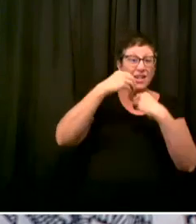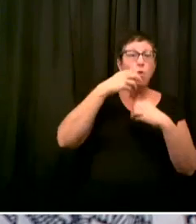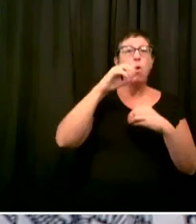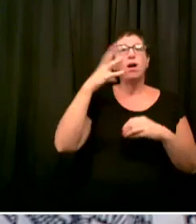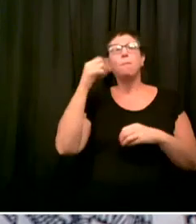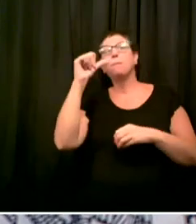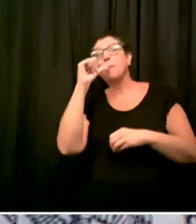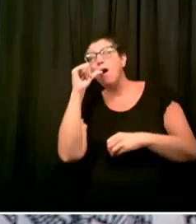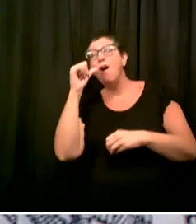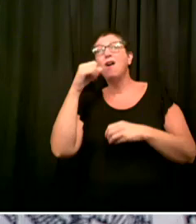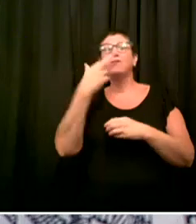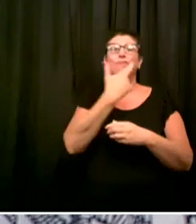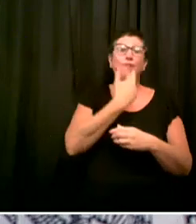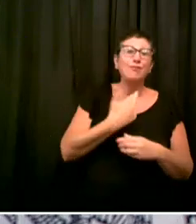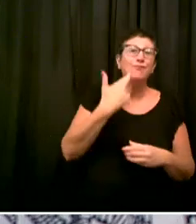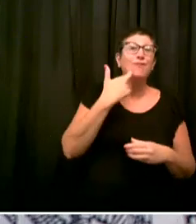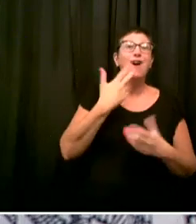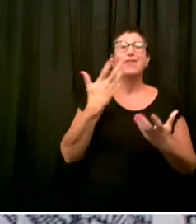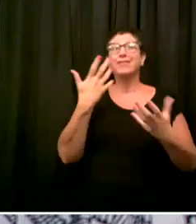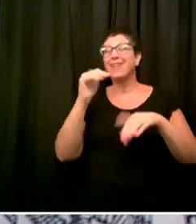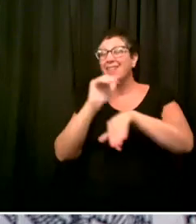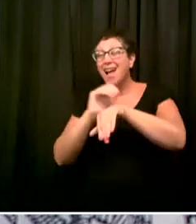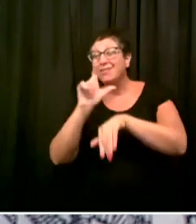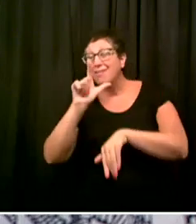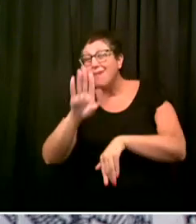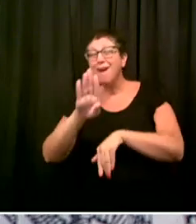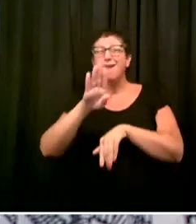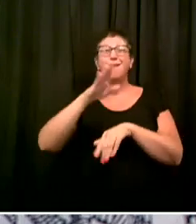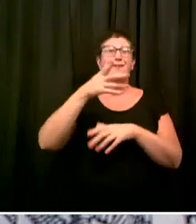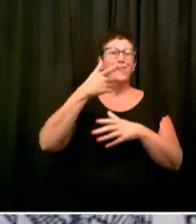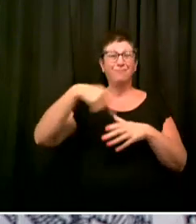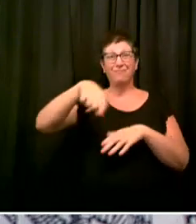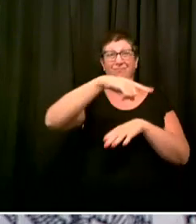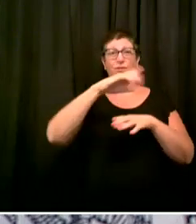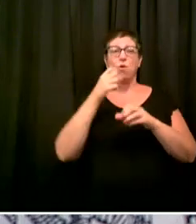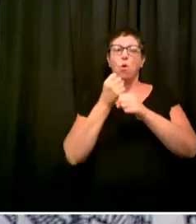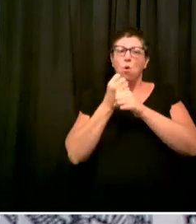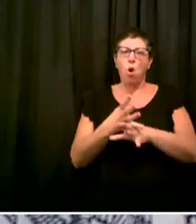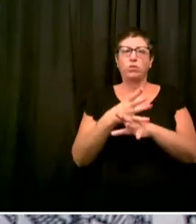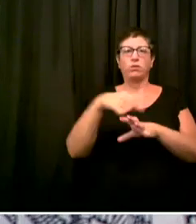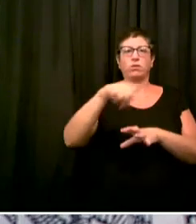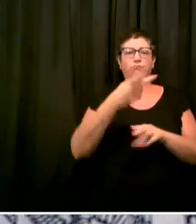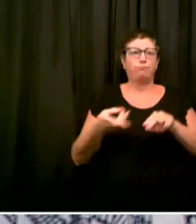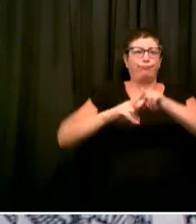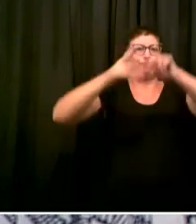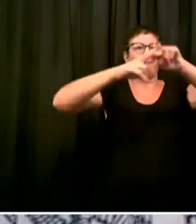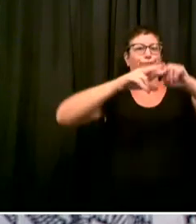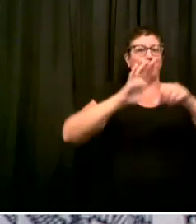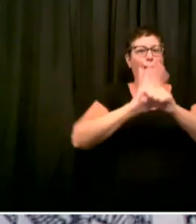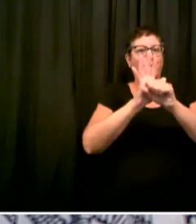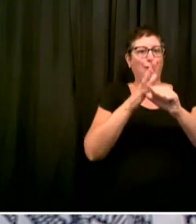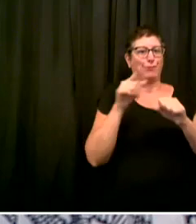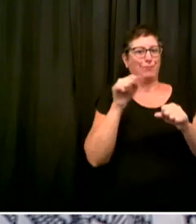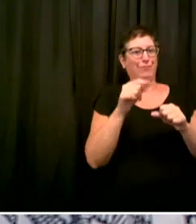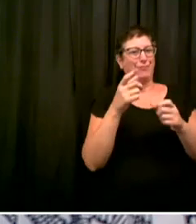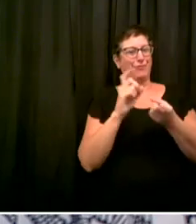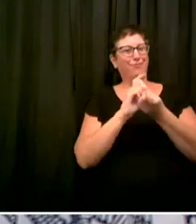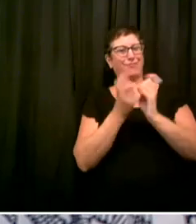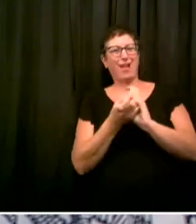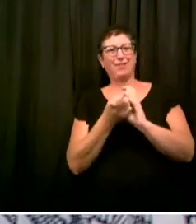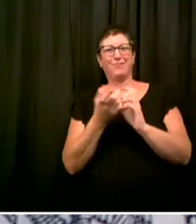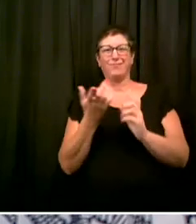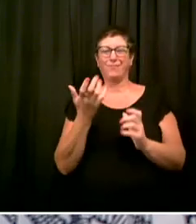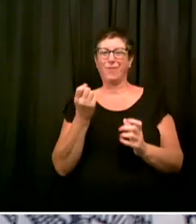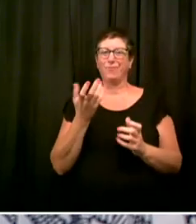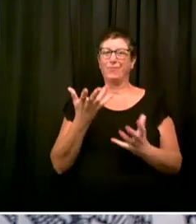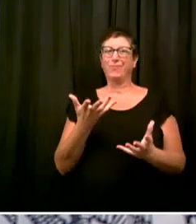the problems around the world, including some of the resurgence you're seeing in Europe and in Hong Kong right now. So we don't have a